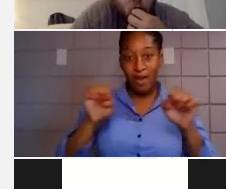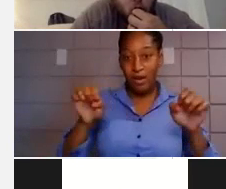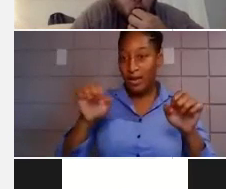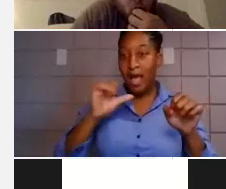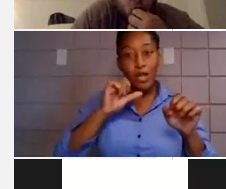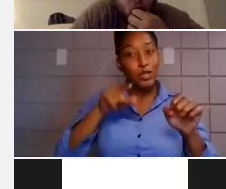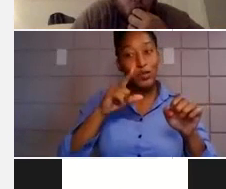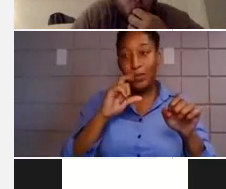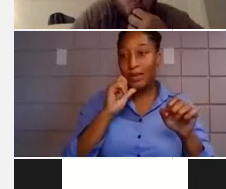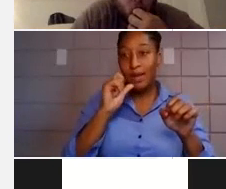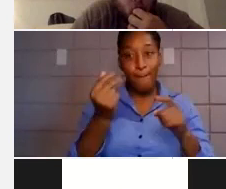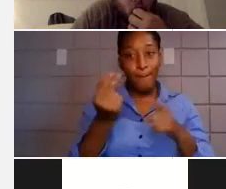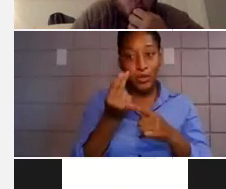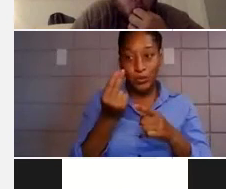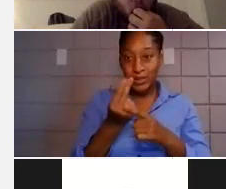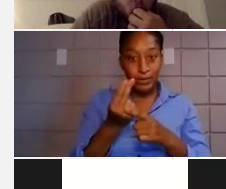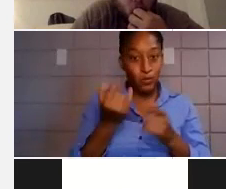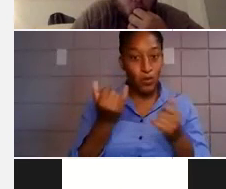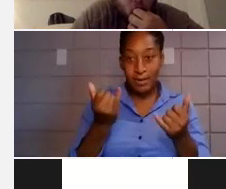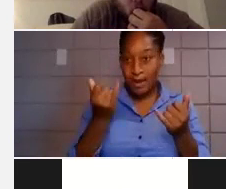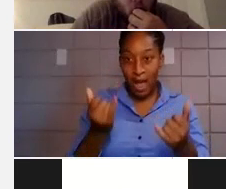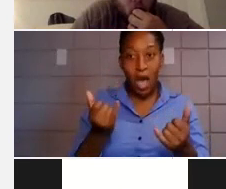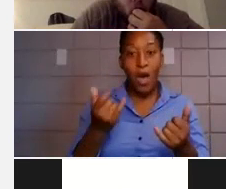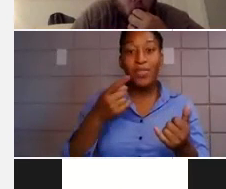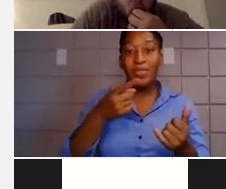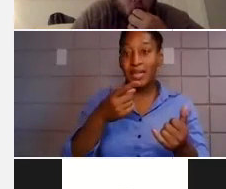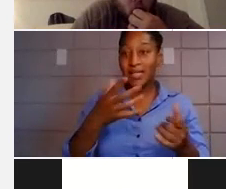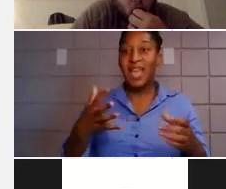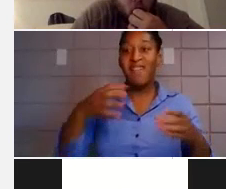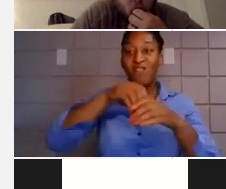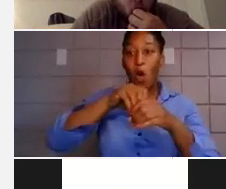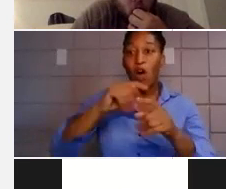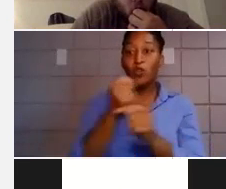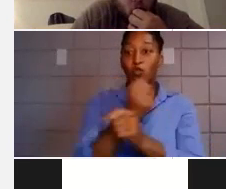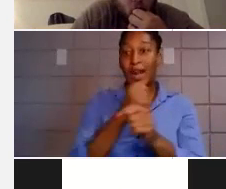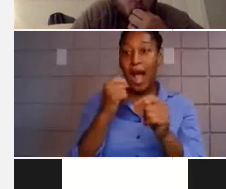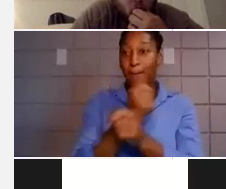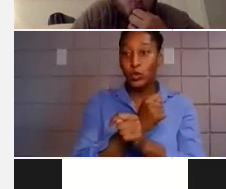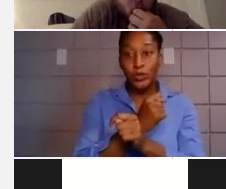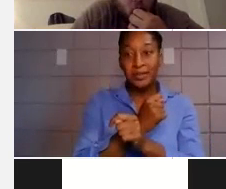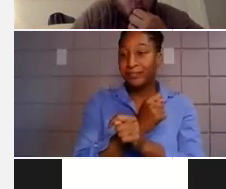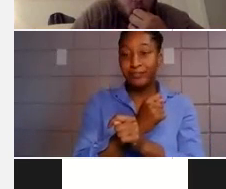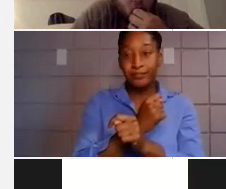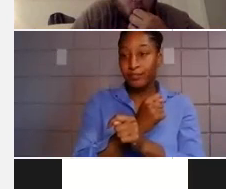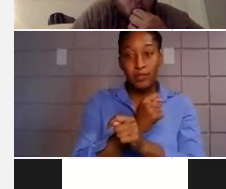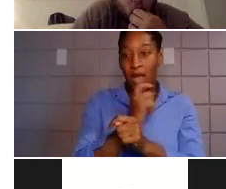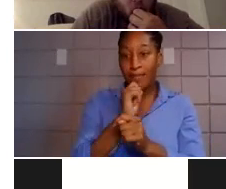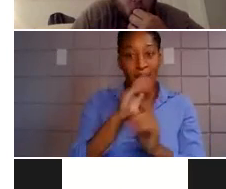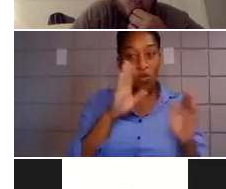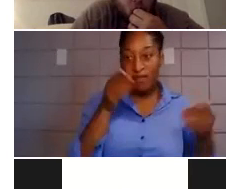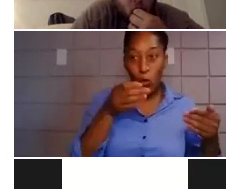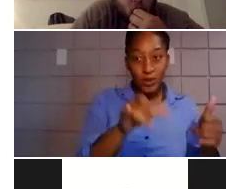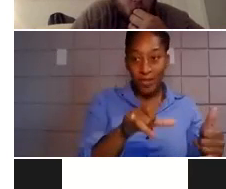them, because those involve trig functions and we're not going to go there. Okay. So before we leave for